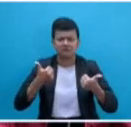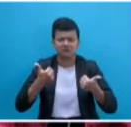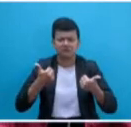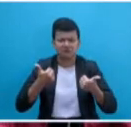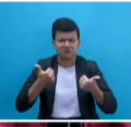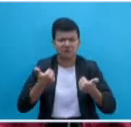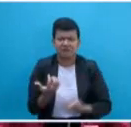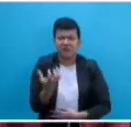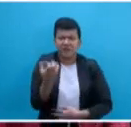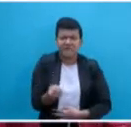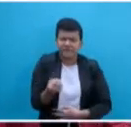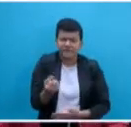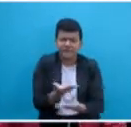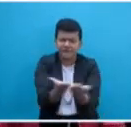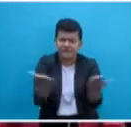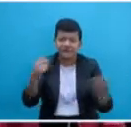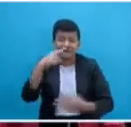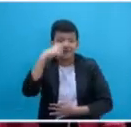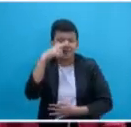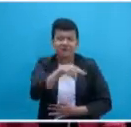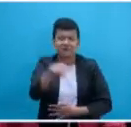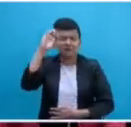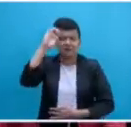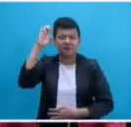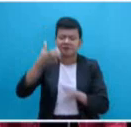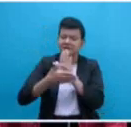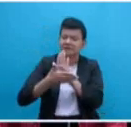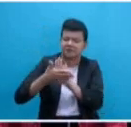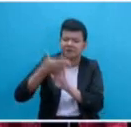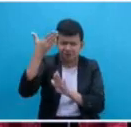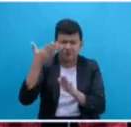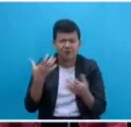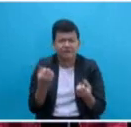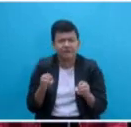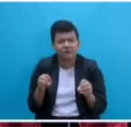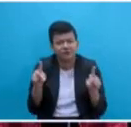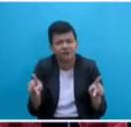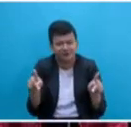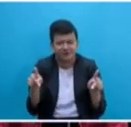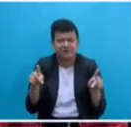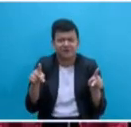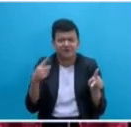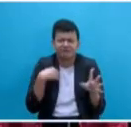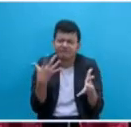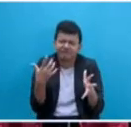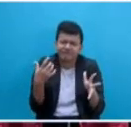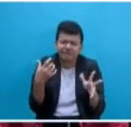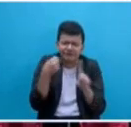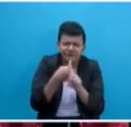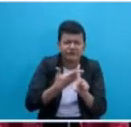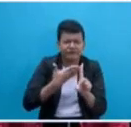public expectations for the rights we enjoy, the opportunities at our disposal, the impact of our voices at home and